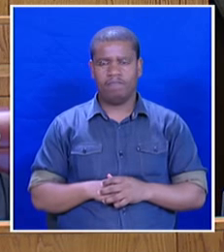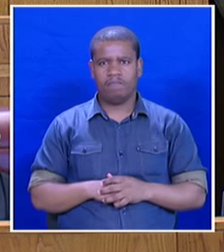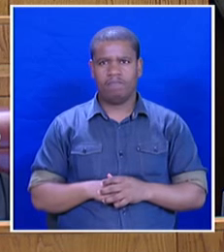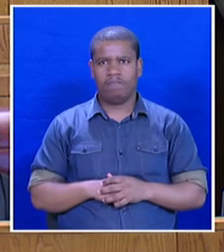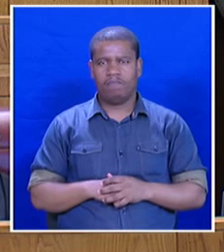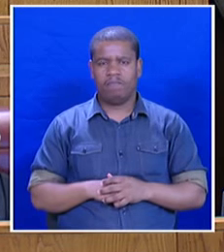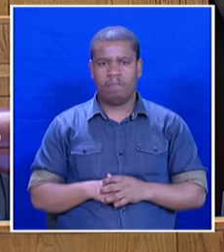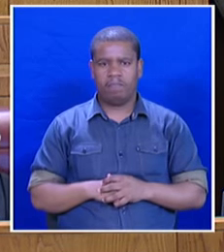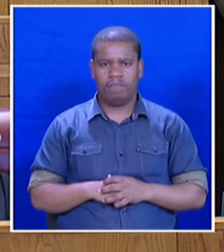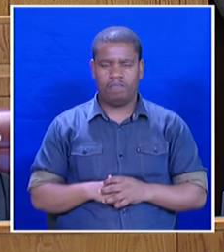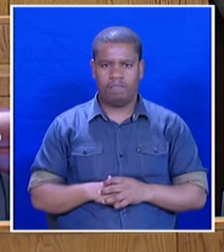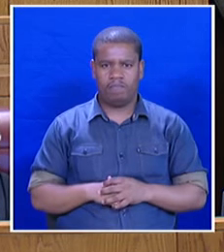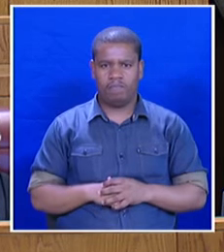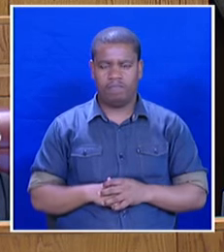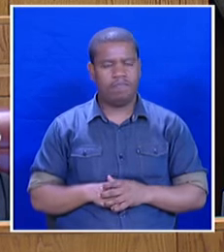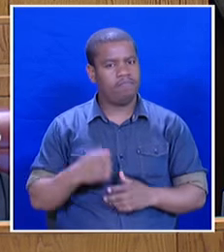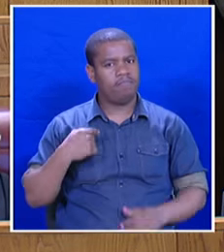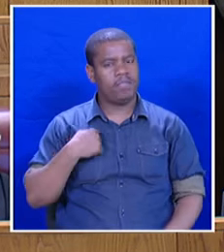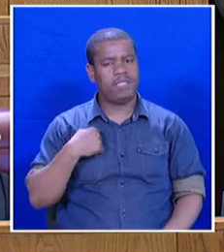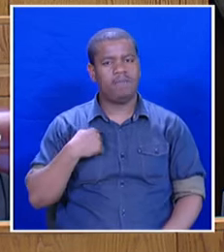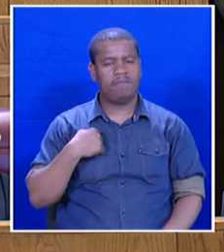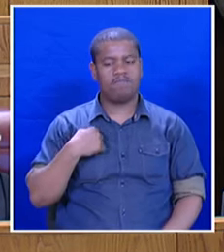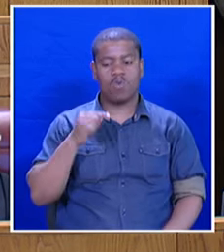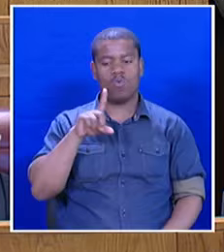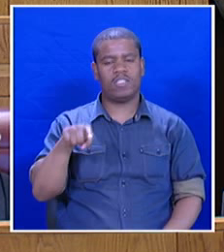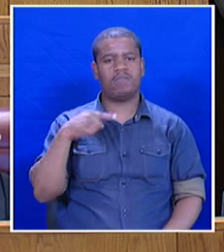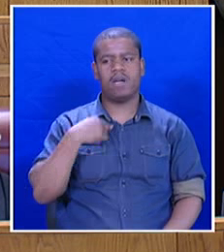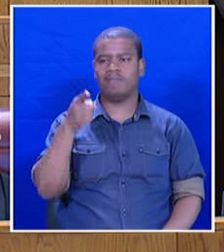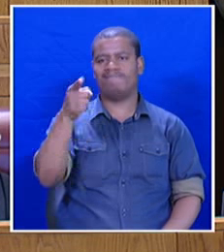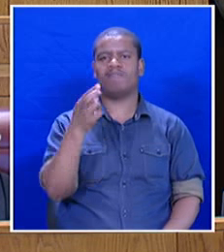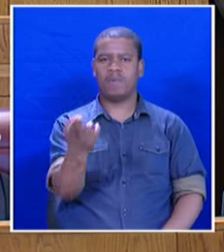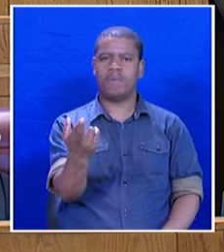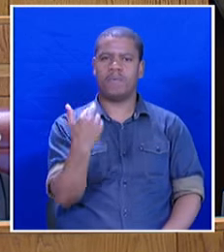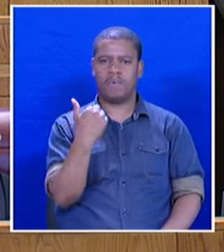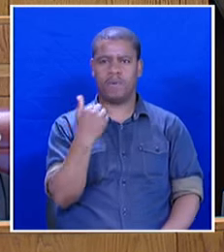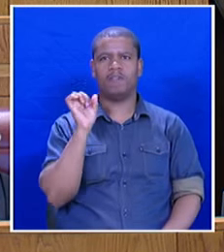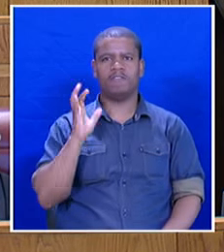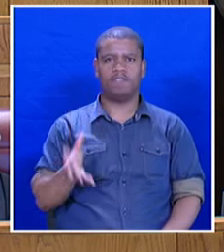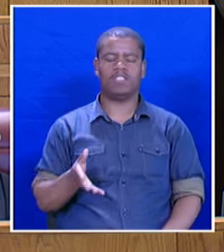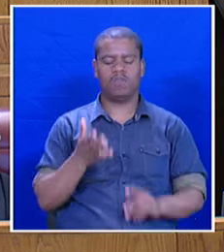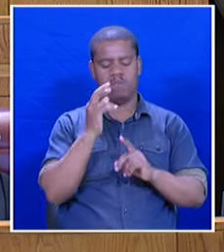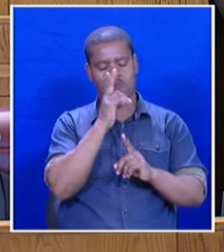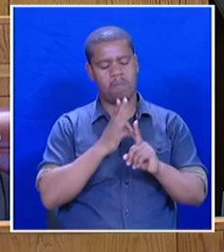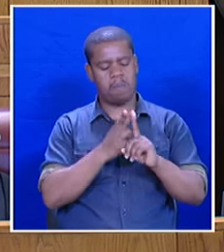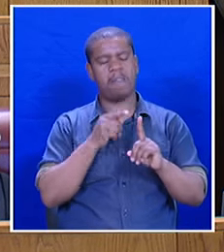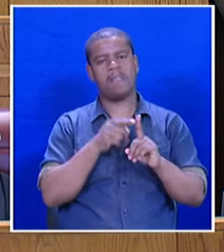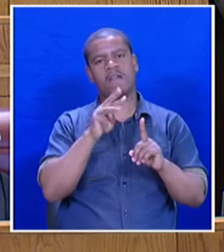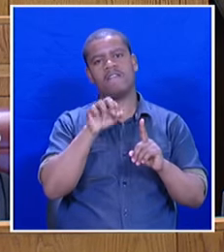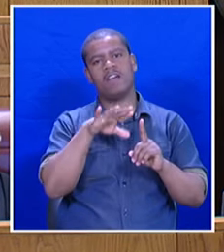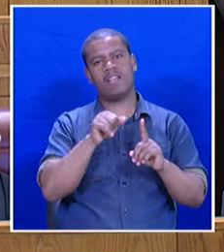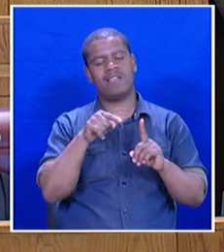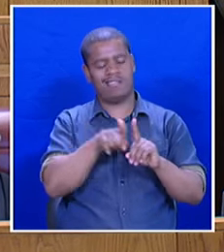I'm covered because part of what he has just answered, Mrs. Van Lingen, was what I was to ask. Yes.